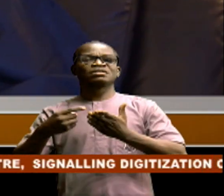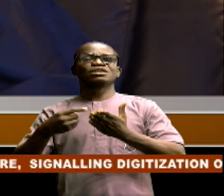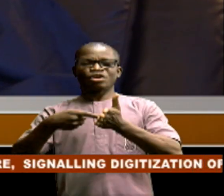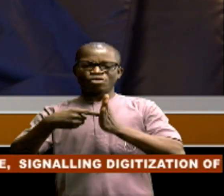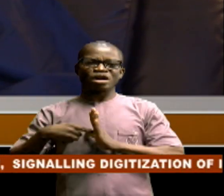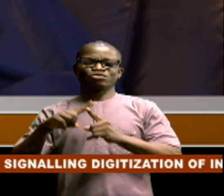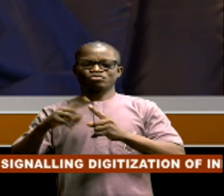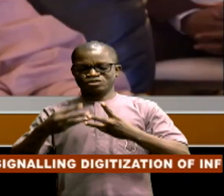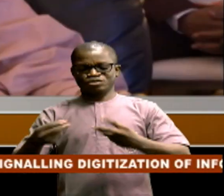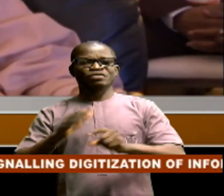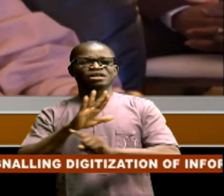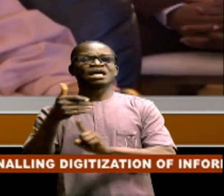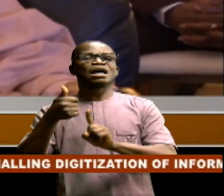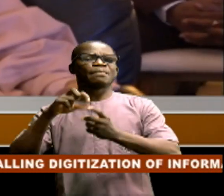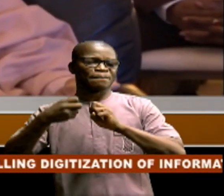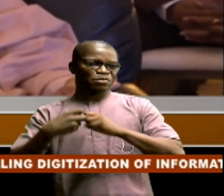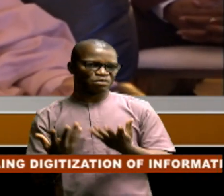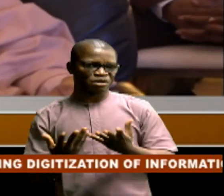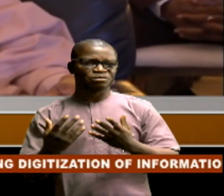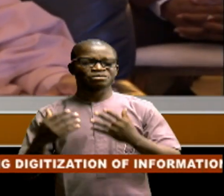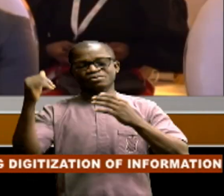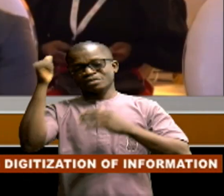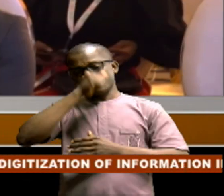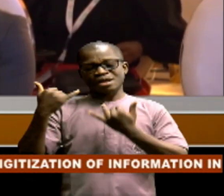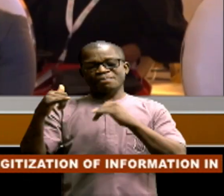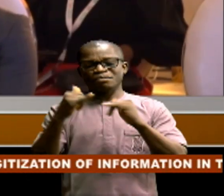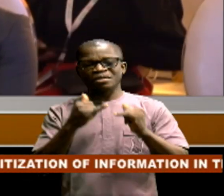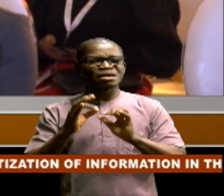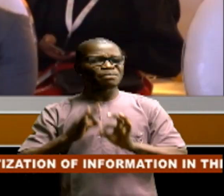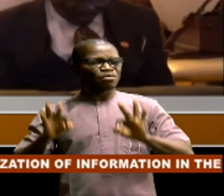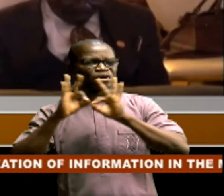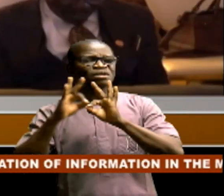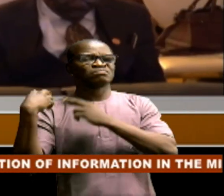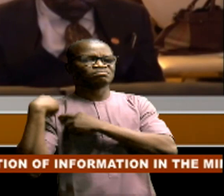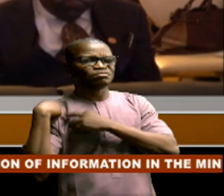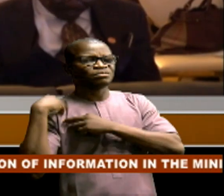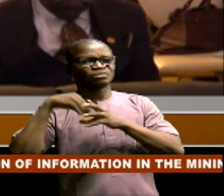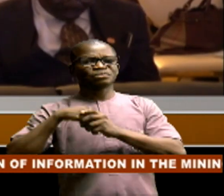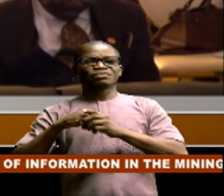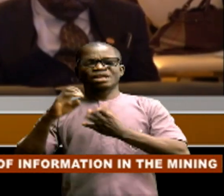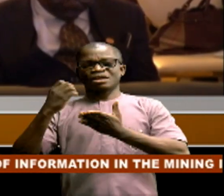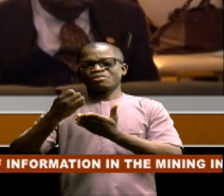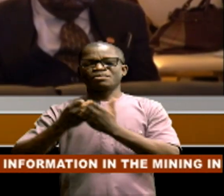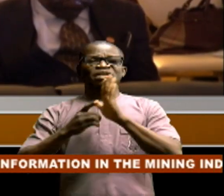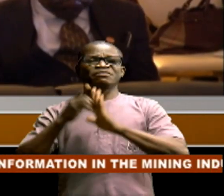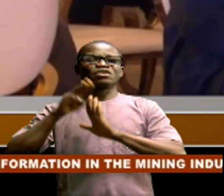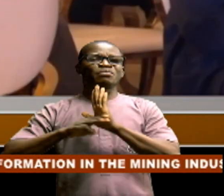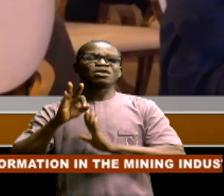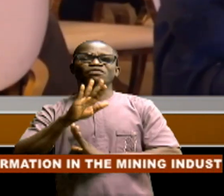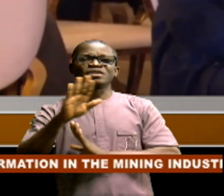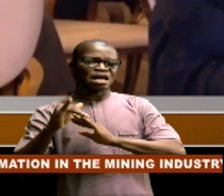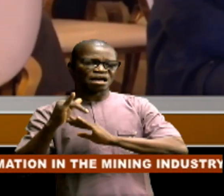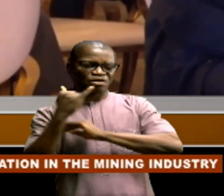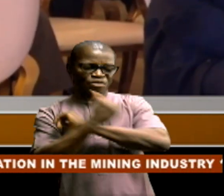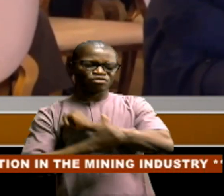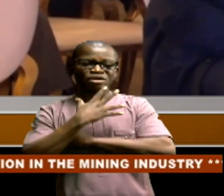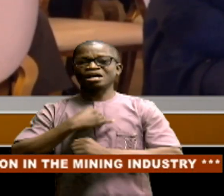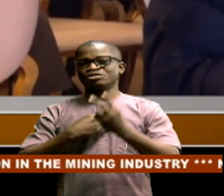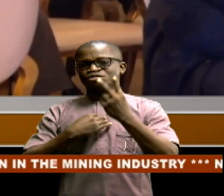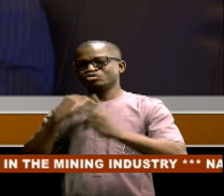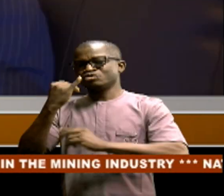The African diaspora plays a significant role in the economic development of their countries, and the two-day International